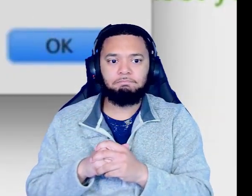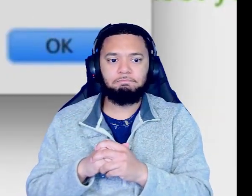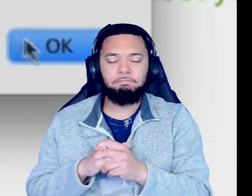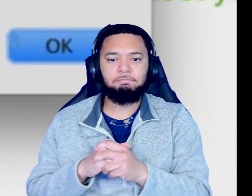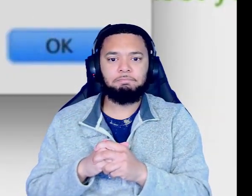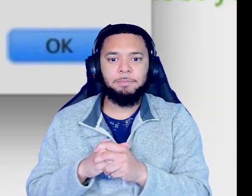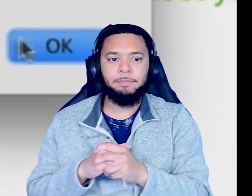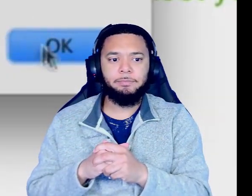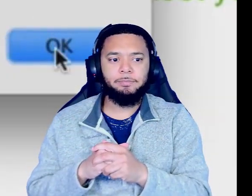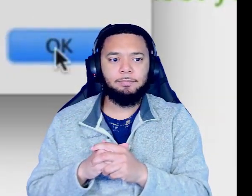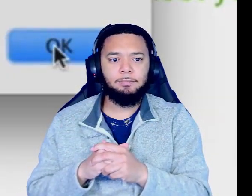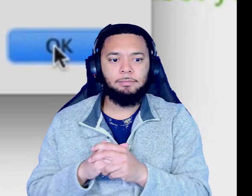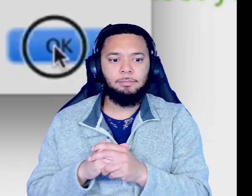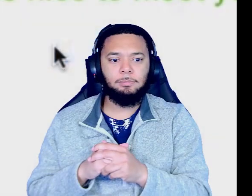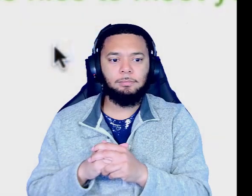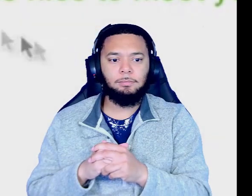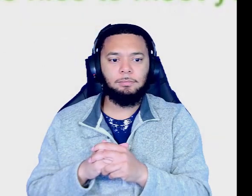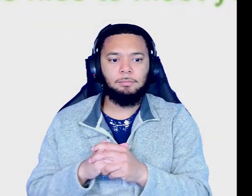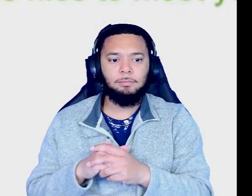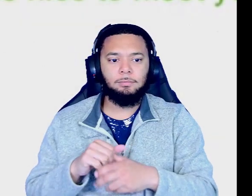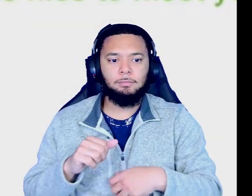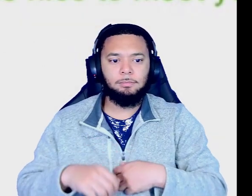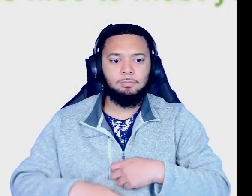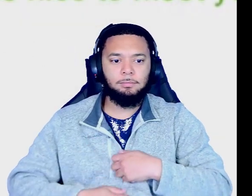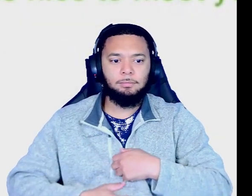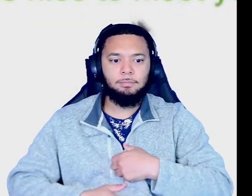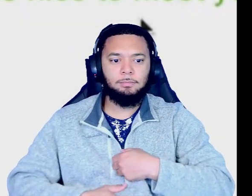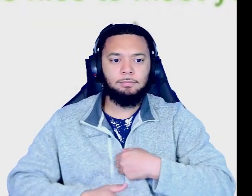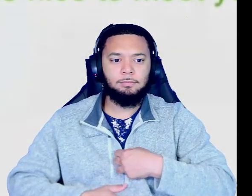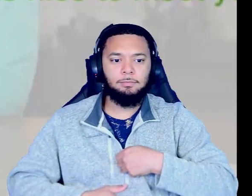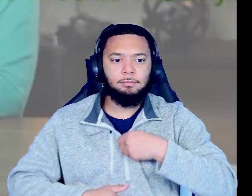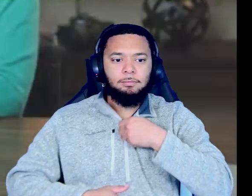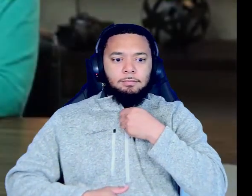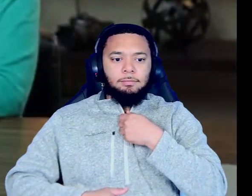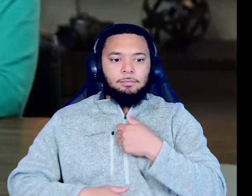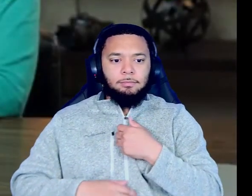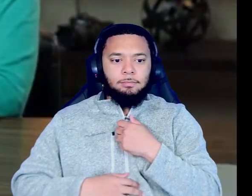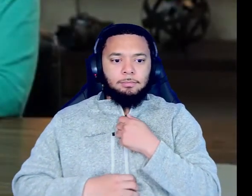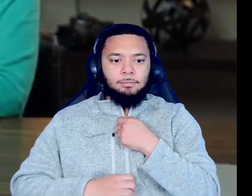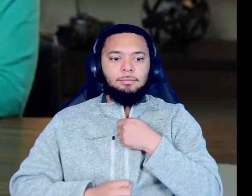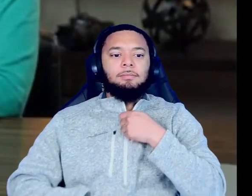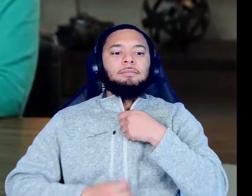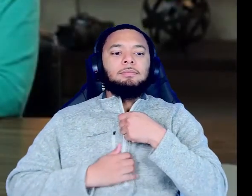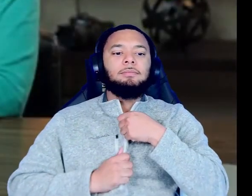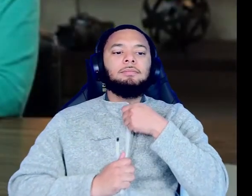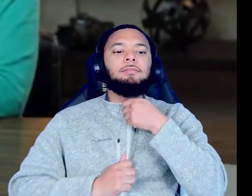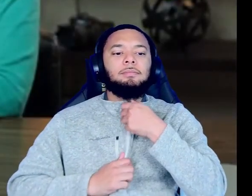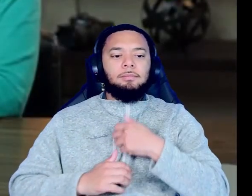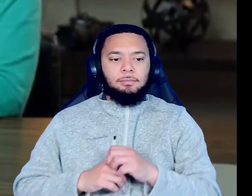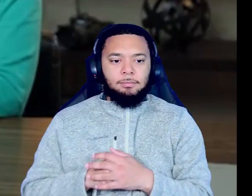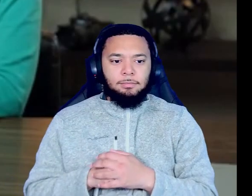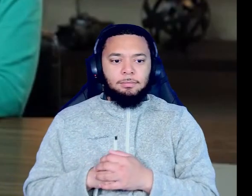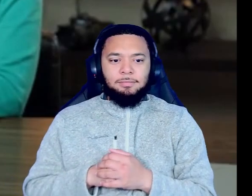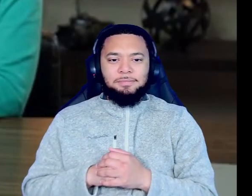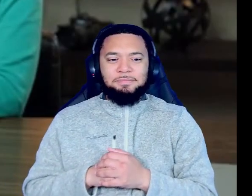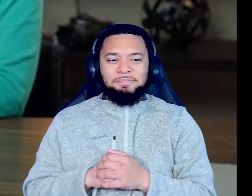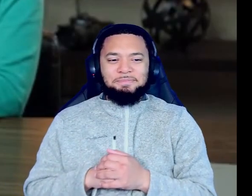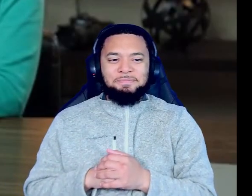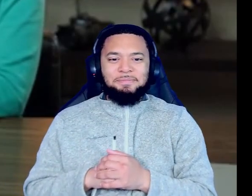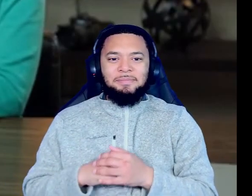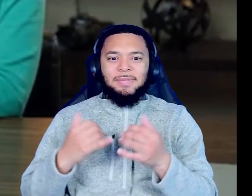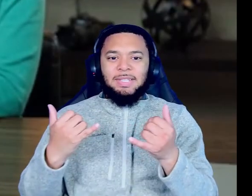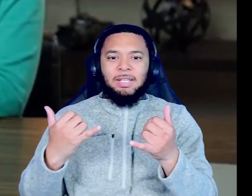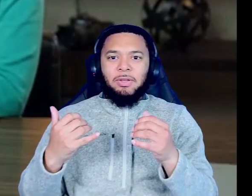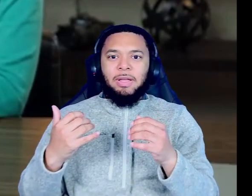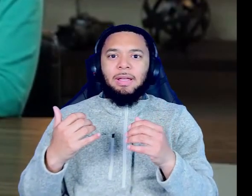and the message dialog box still appears with no particular icon. So